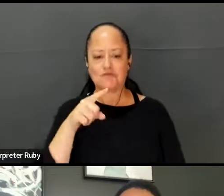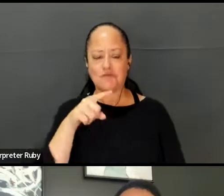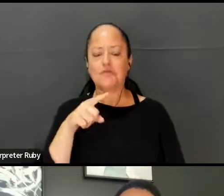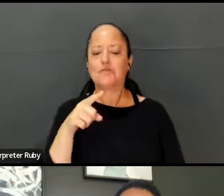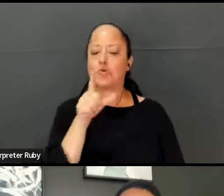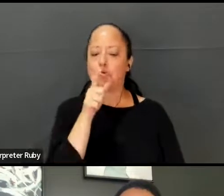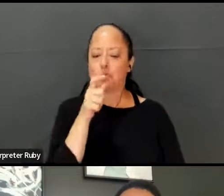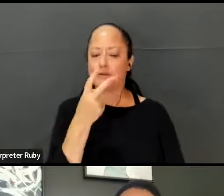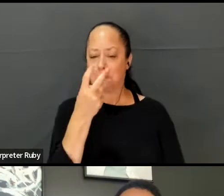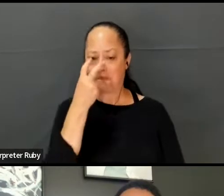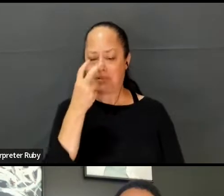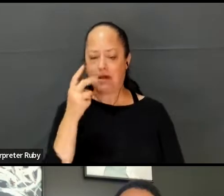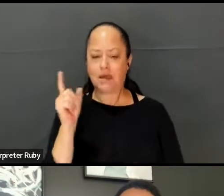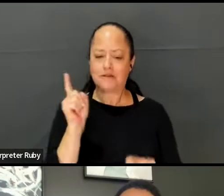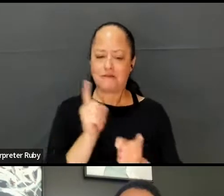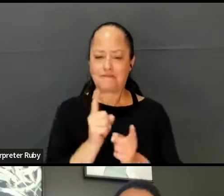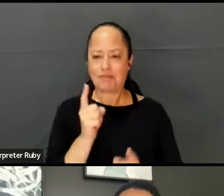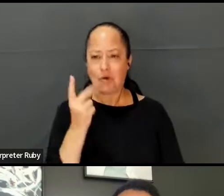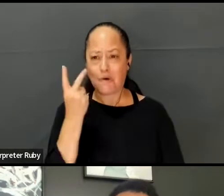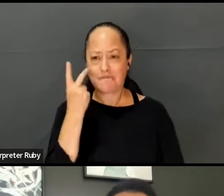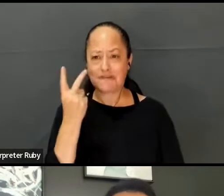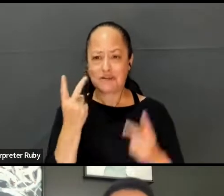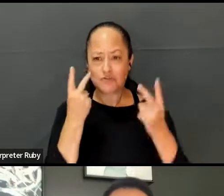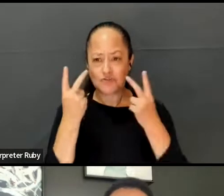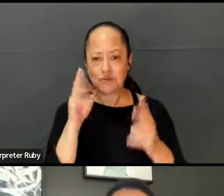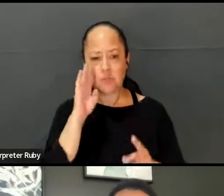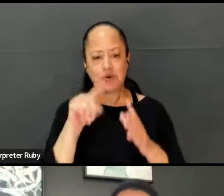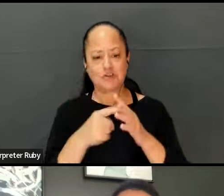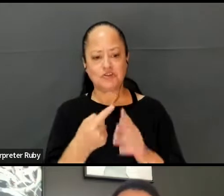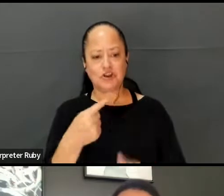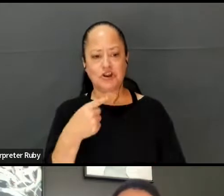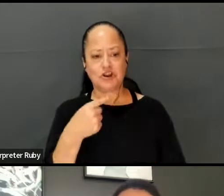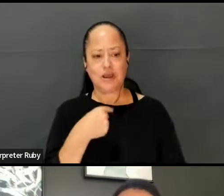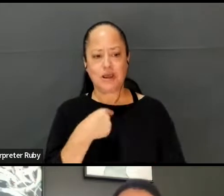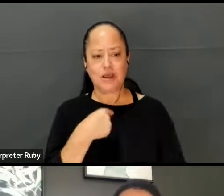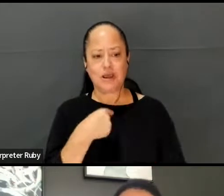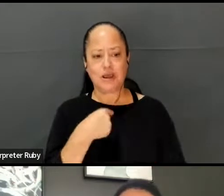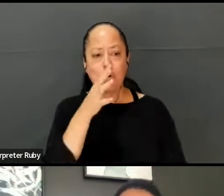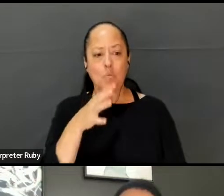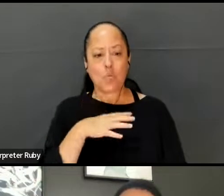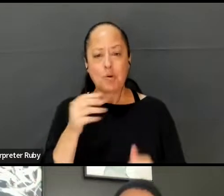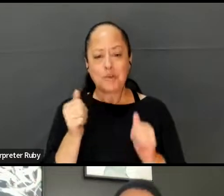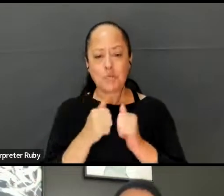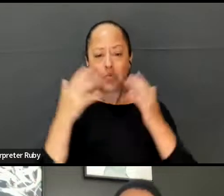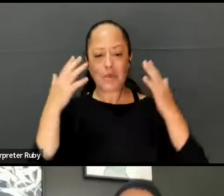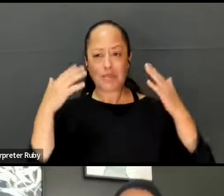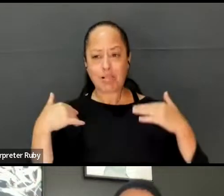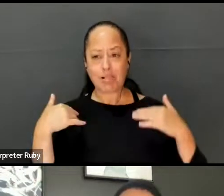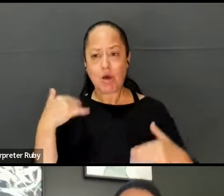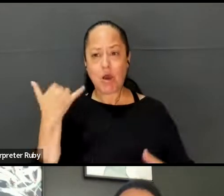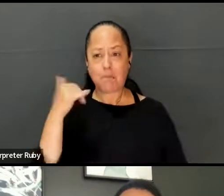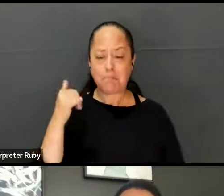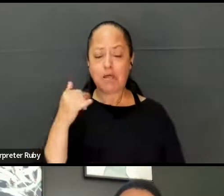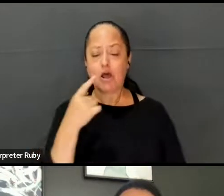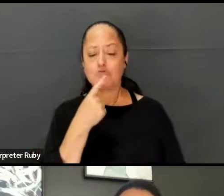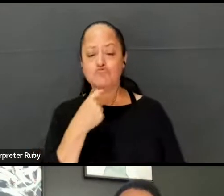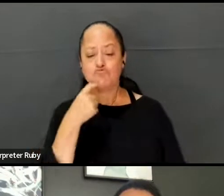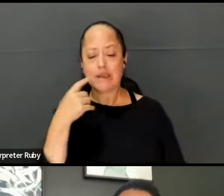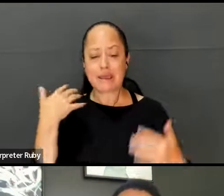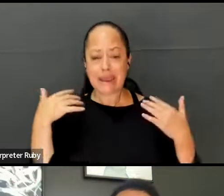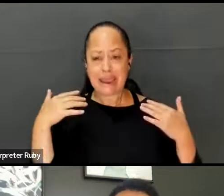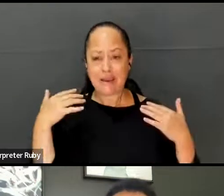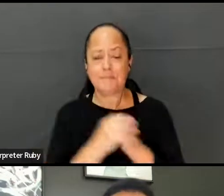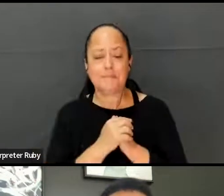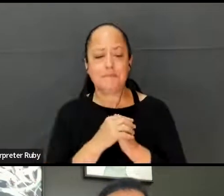or low vision too. So I can start. I am a white woman with long blonde and red hair. I'm